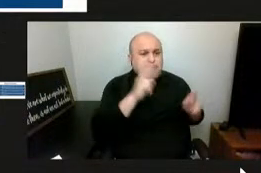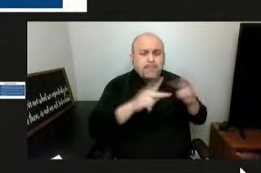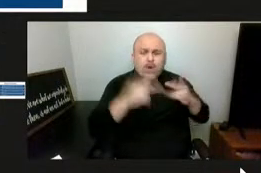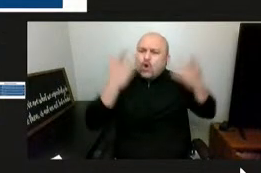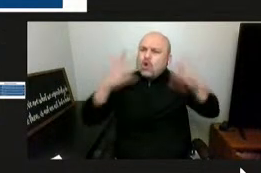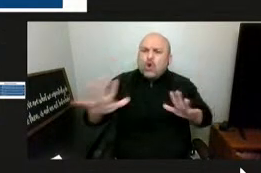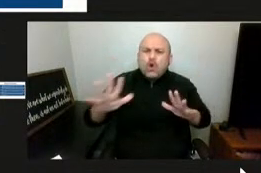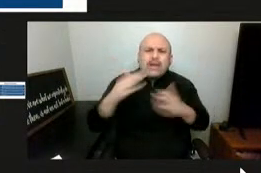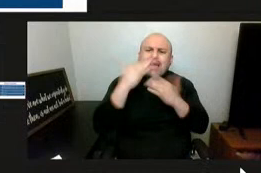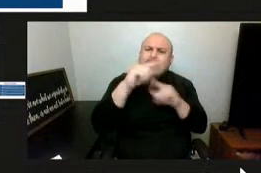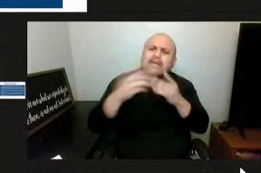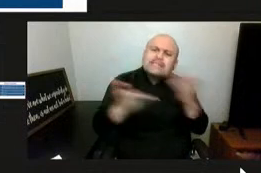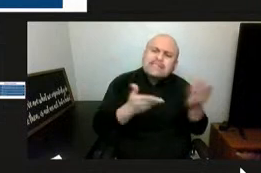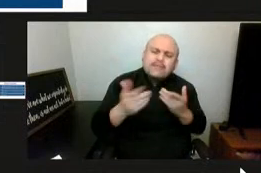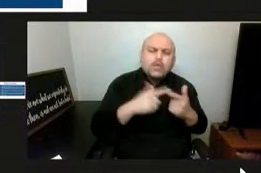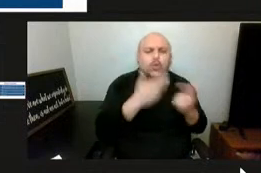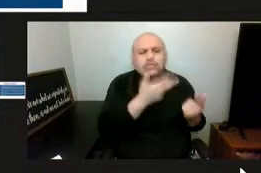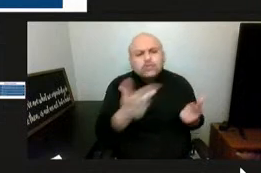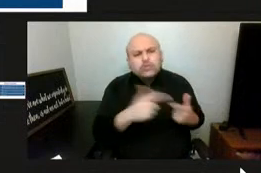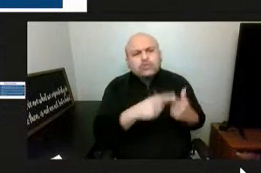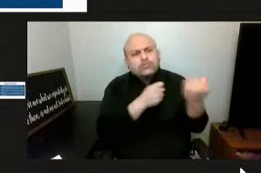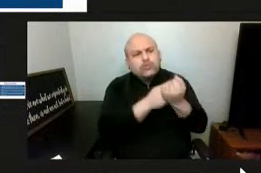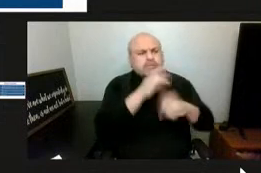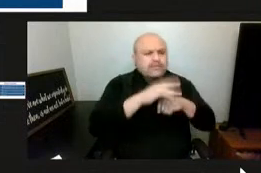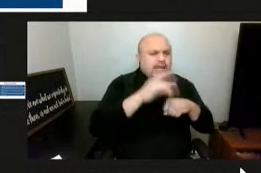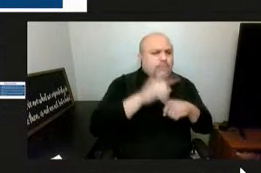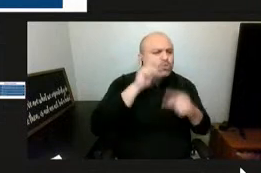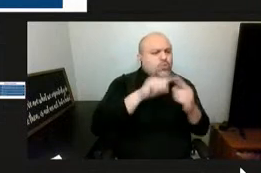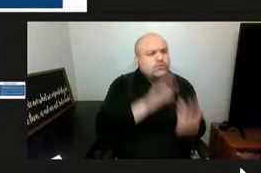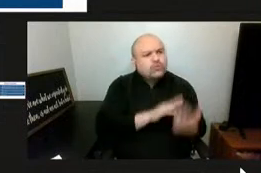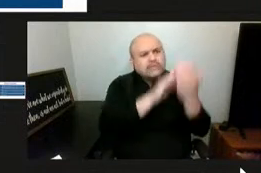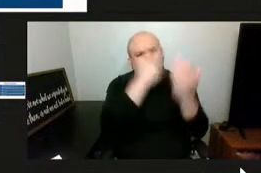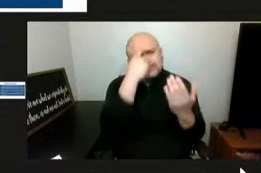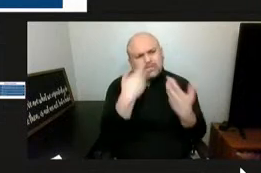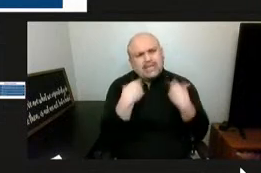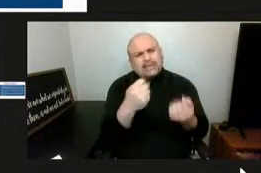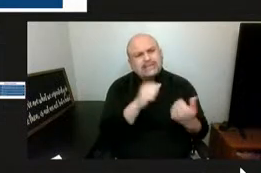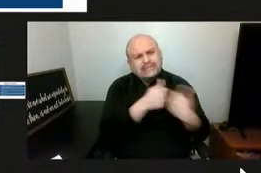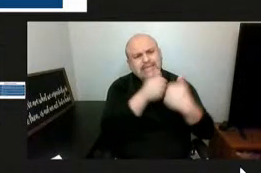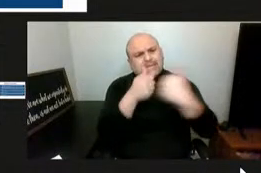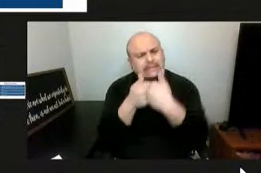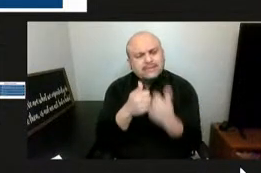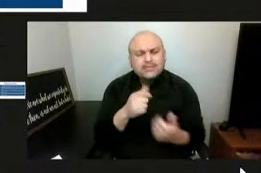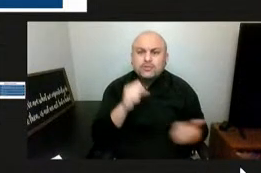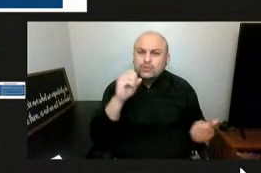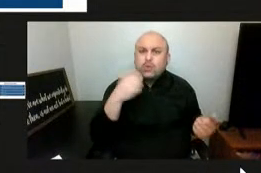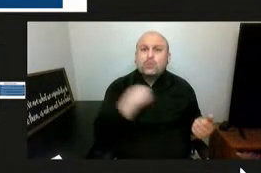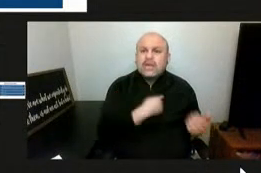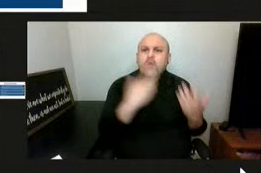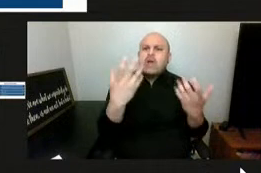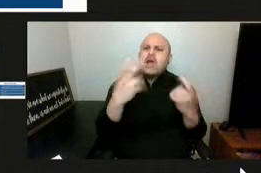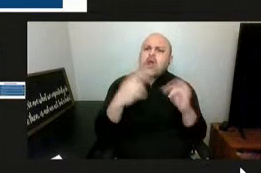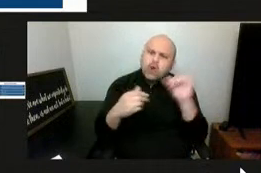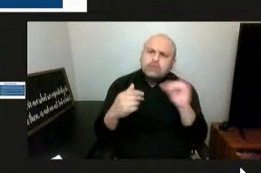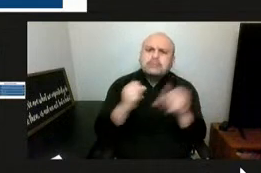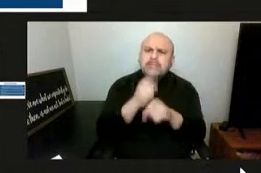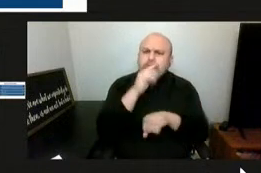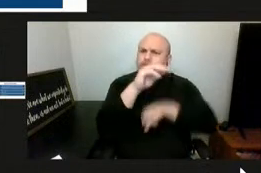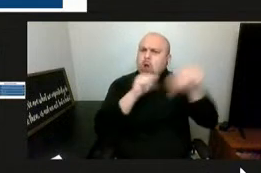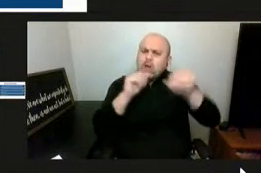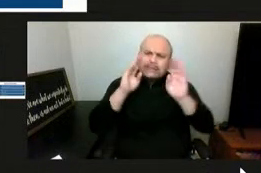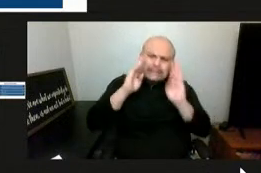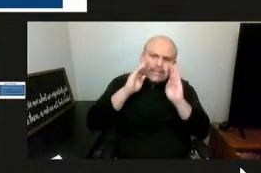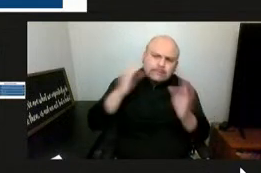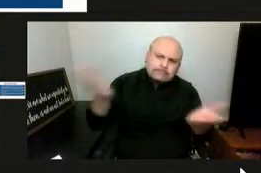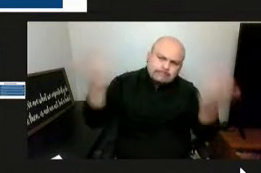services, resources, and supports available to address mental health challenges. So we want to also call attention to that, the fact